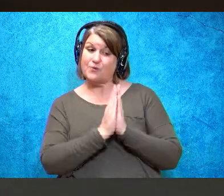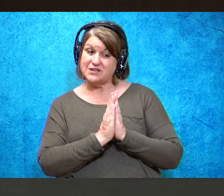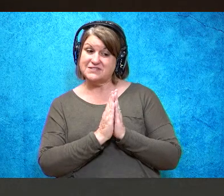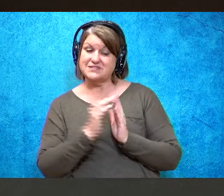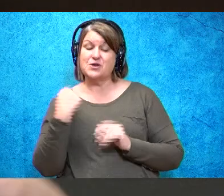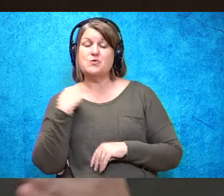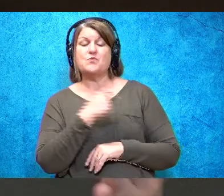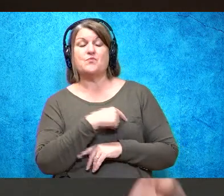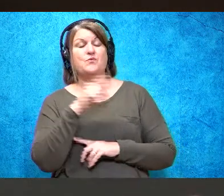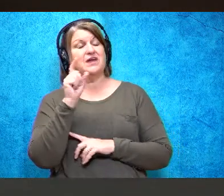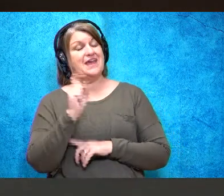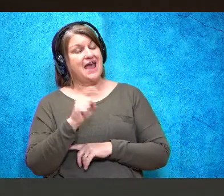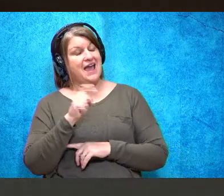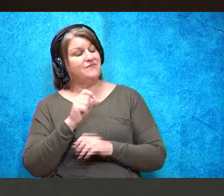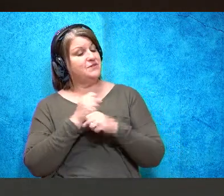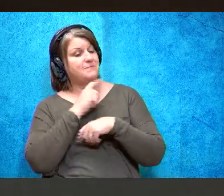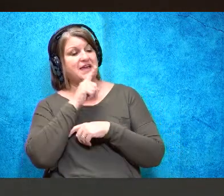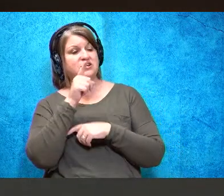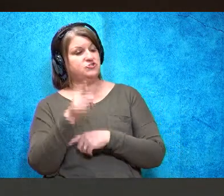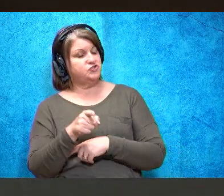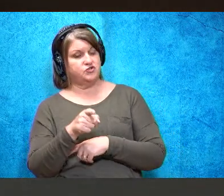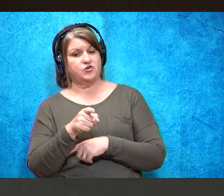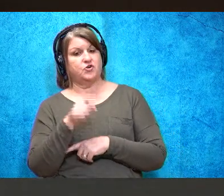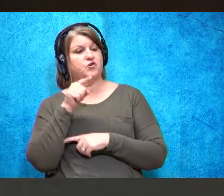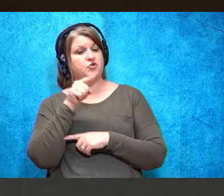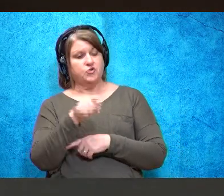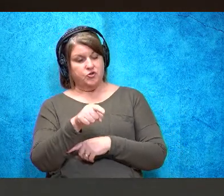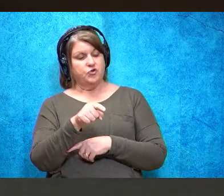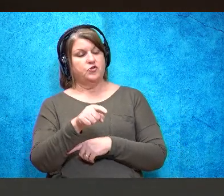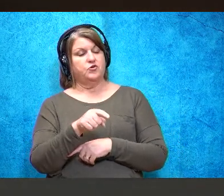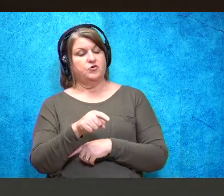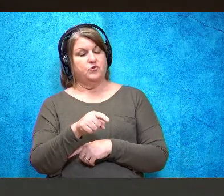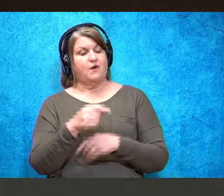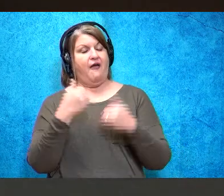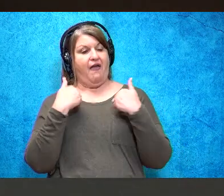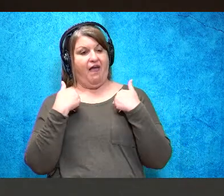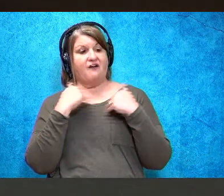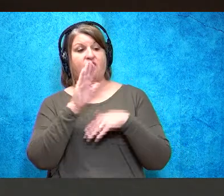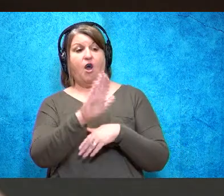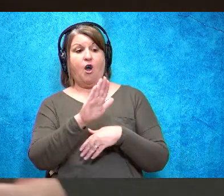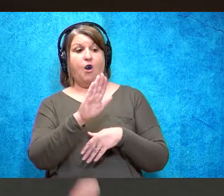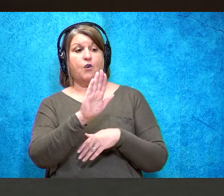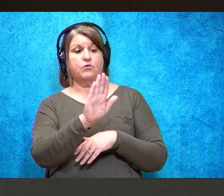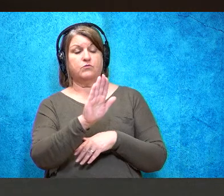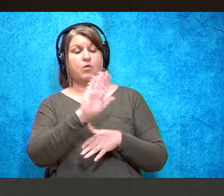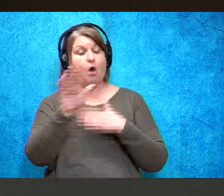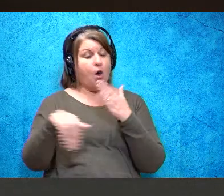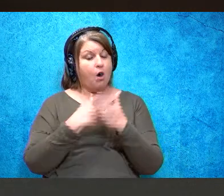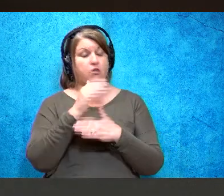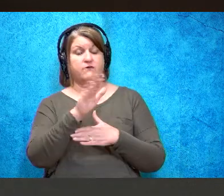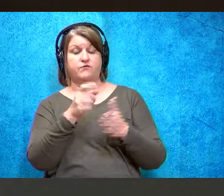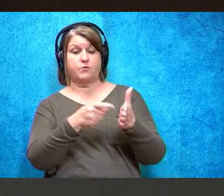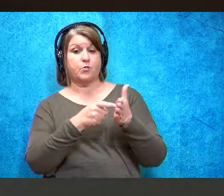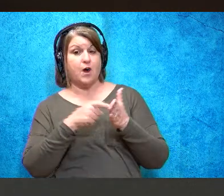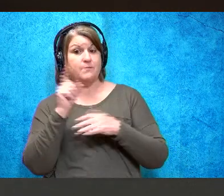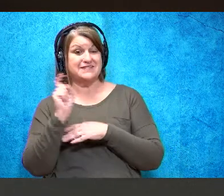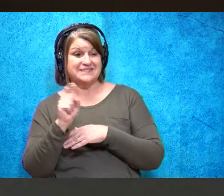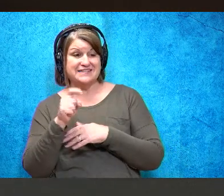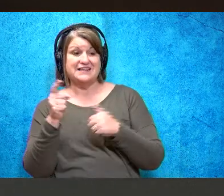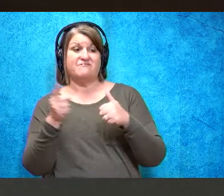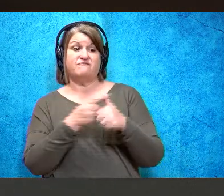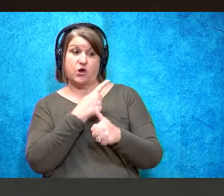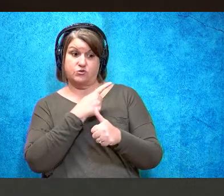make sure that you are meeting all of the graduation requirements first, so you're always going to be scheduled into